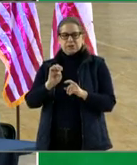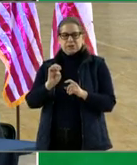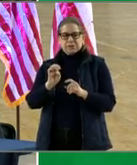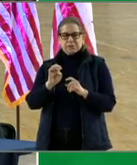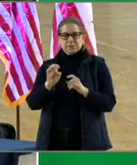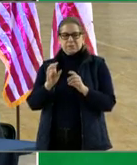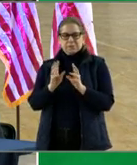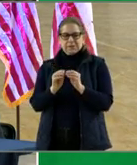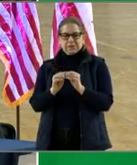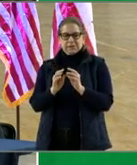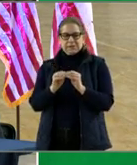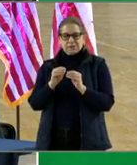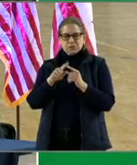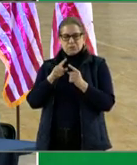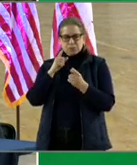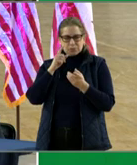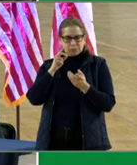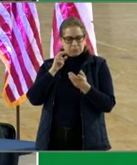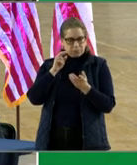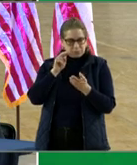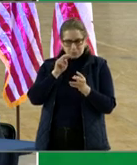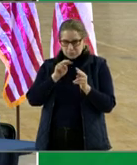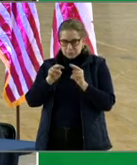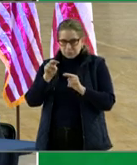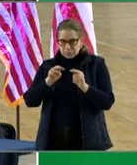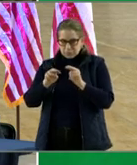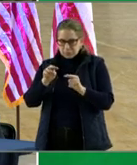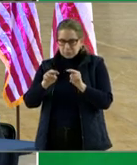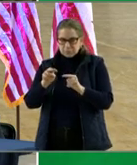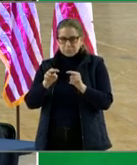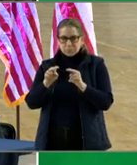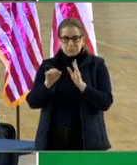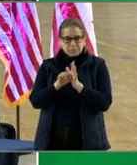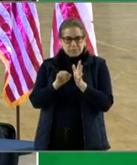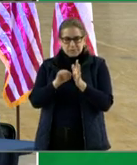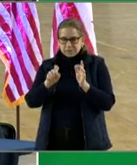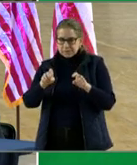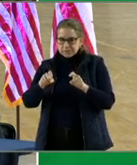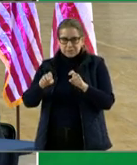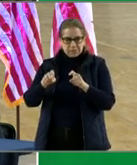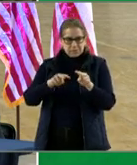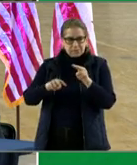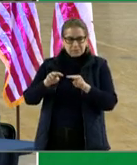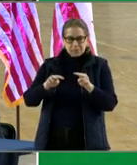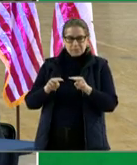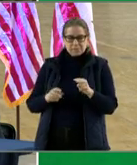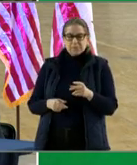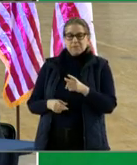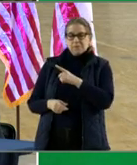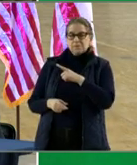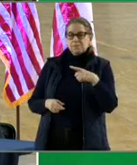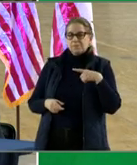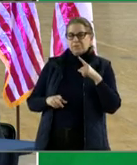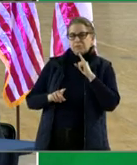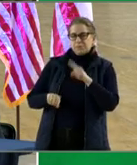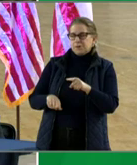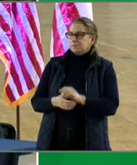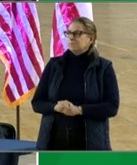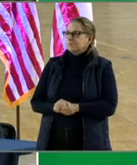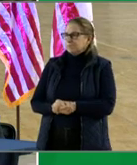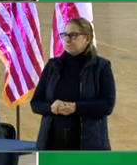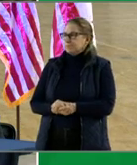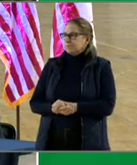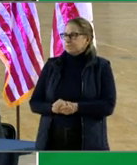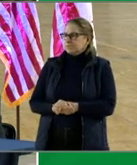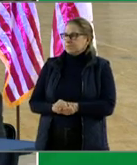since March 17th for us to provide legislative solutions. Okay, thank you. Thank you. And